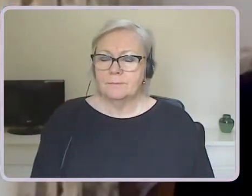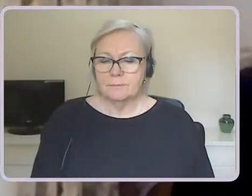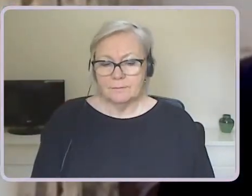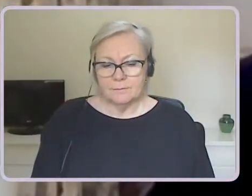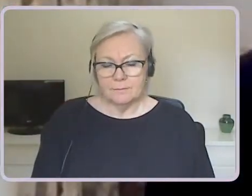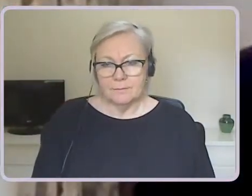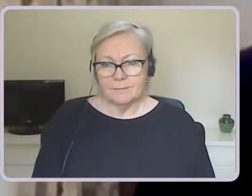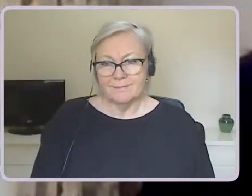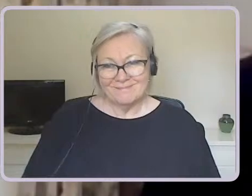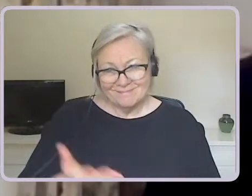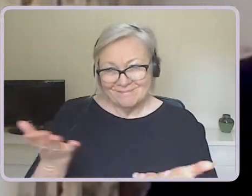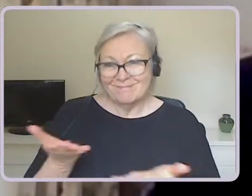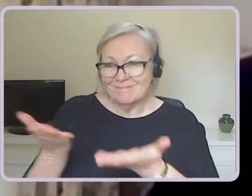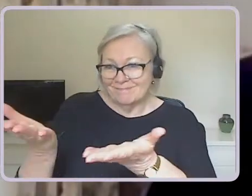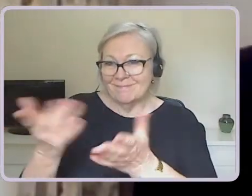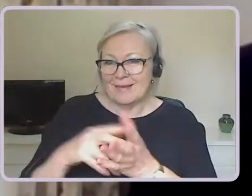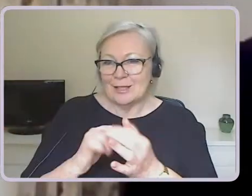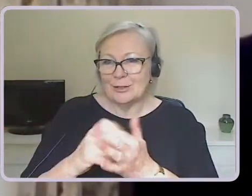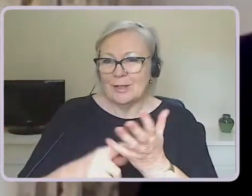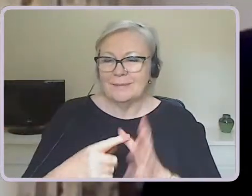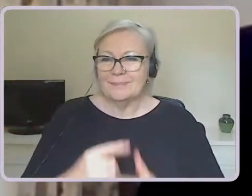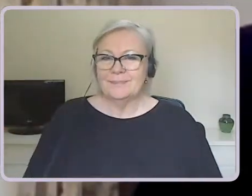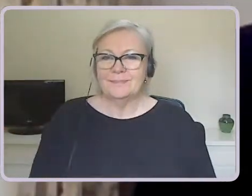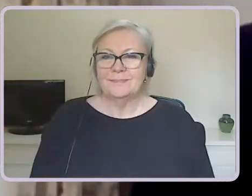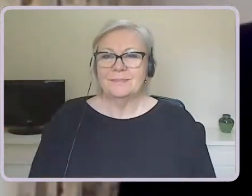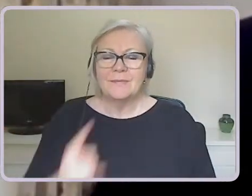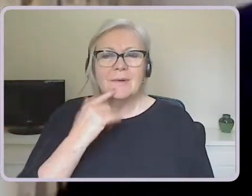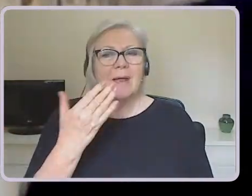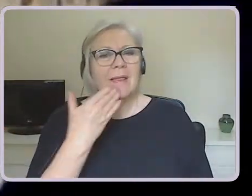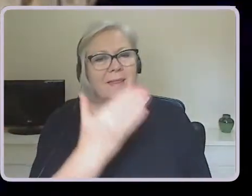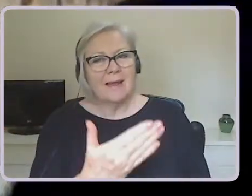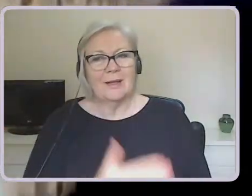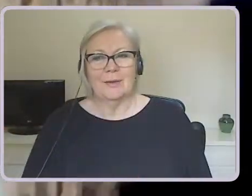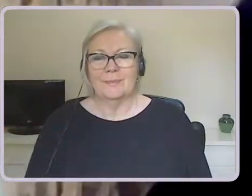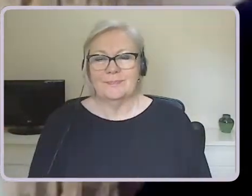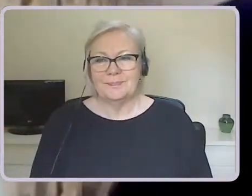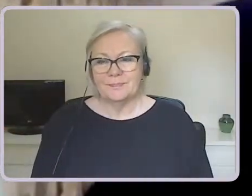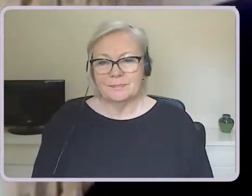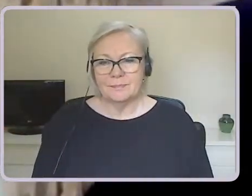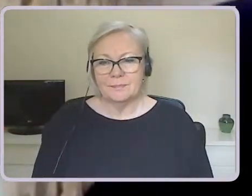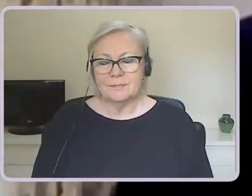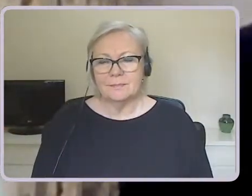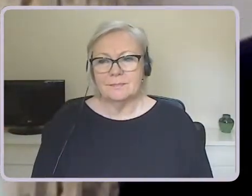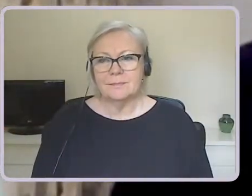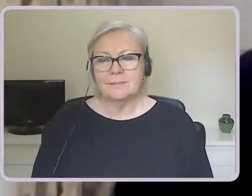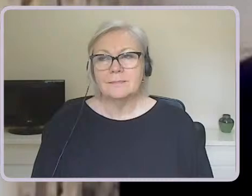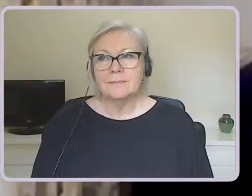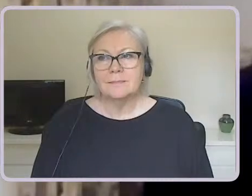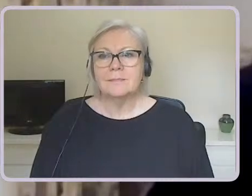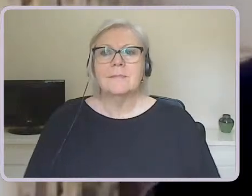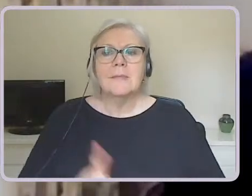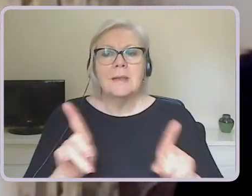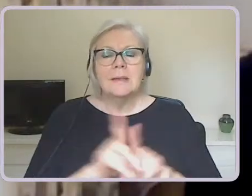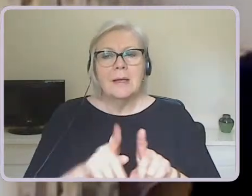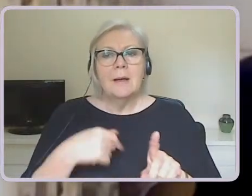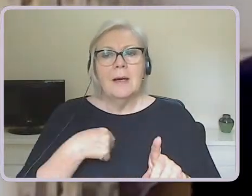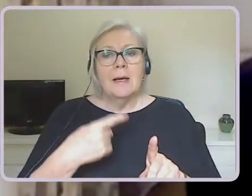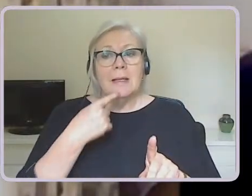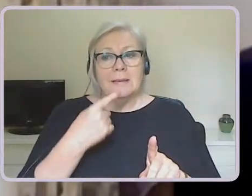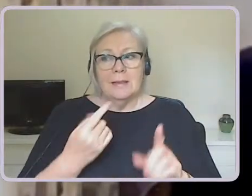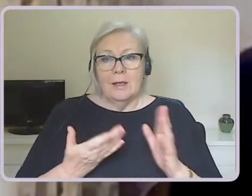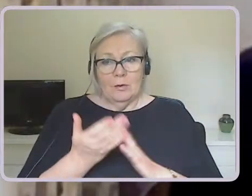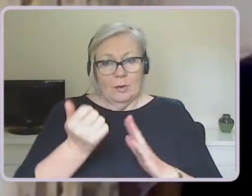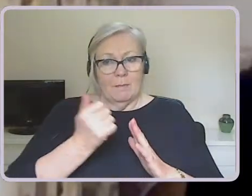Angela. Thanks, Bridget. I think, like I said in my presentation, that